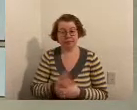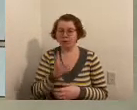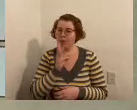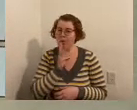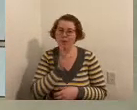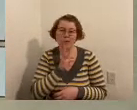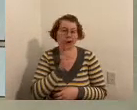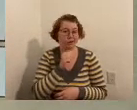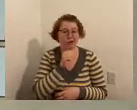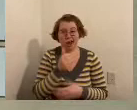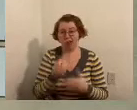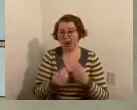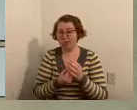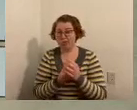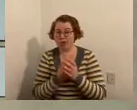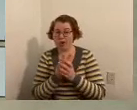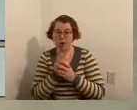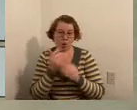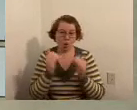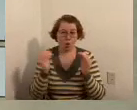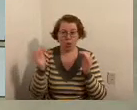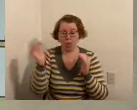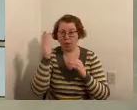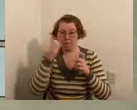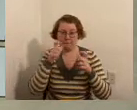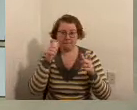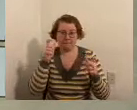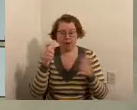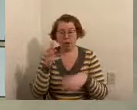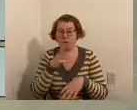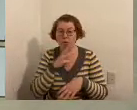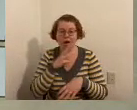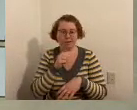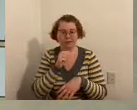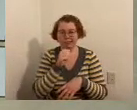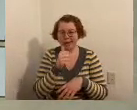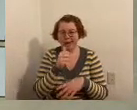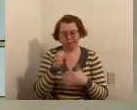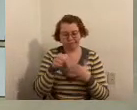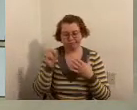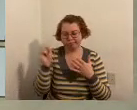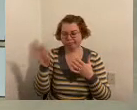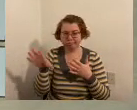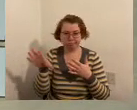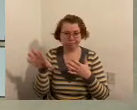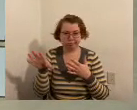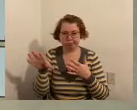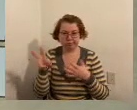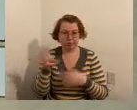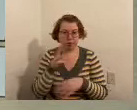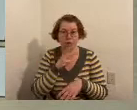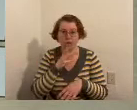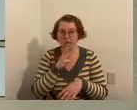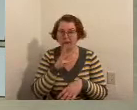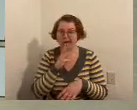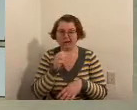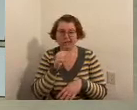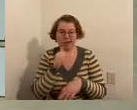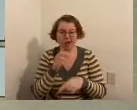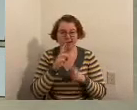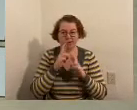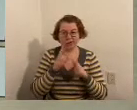Water does not grow and develop. Water does not get rid of waste. Water does not respond to